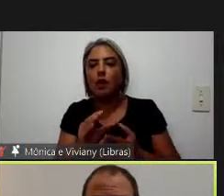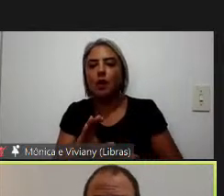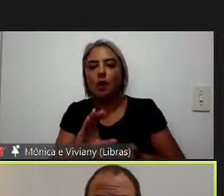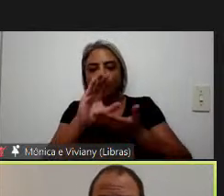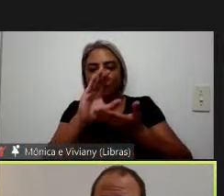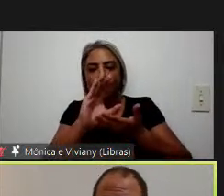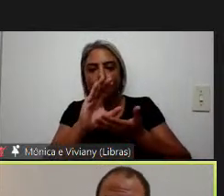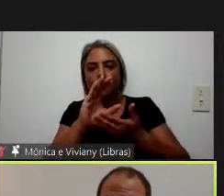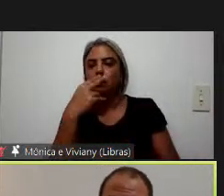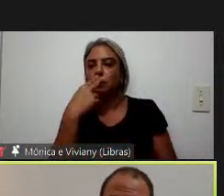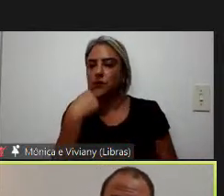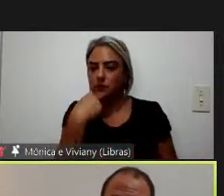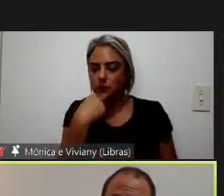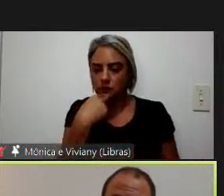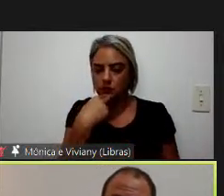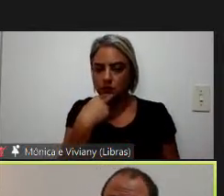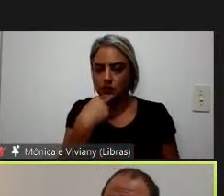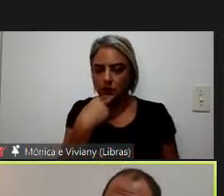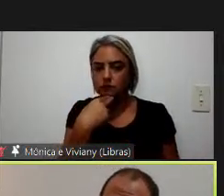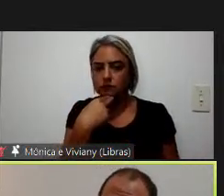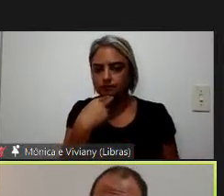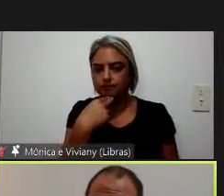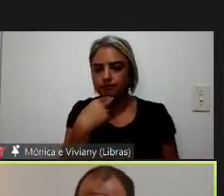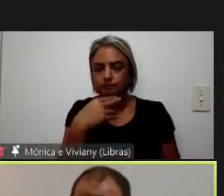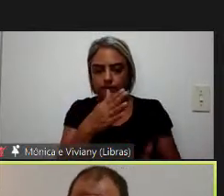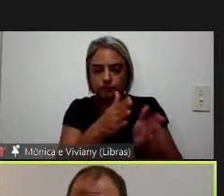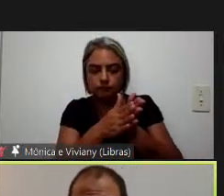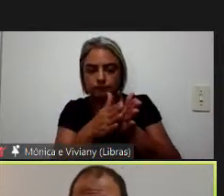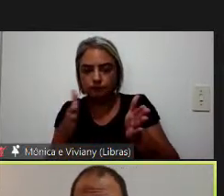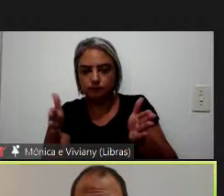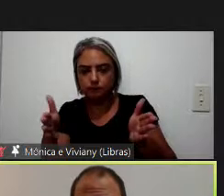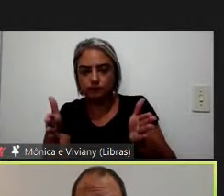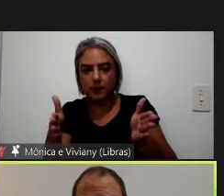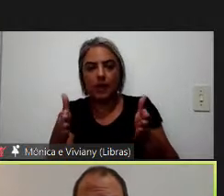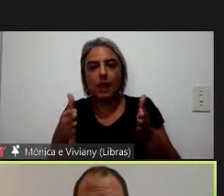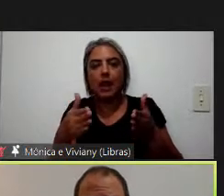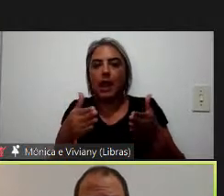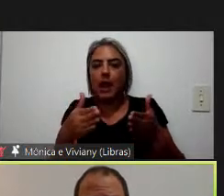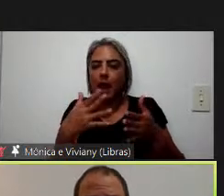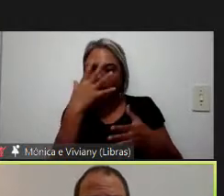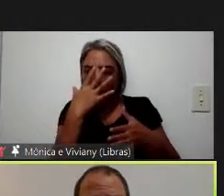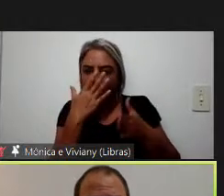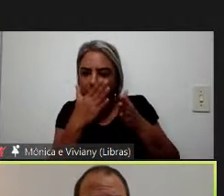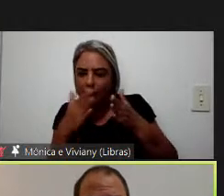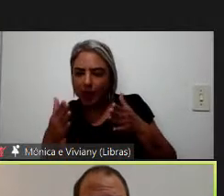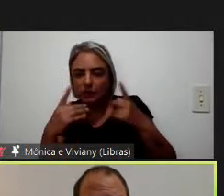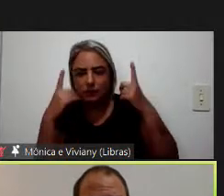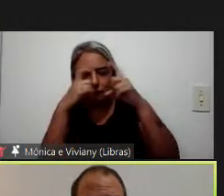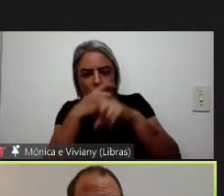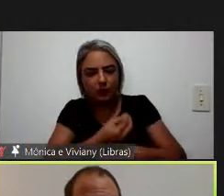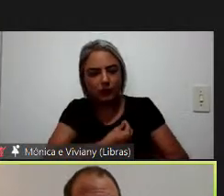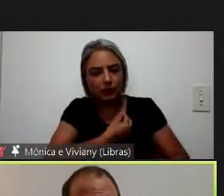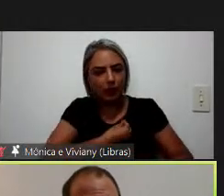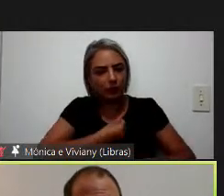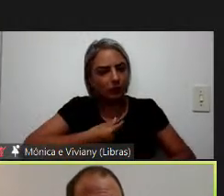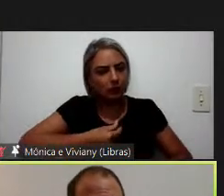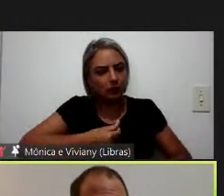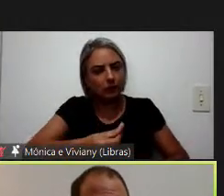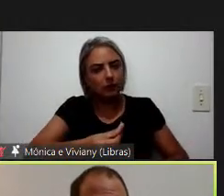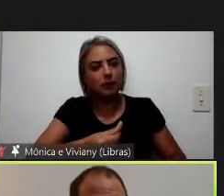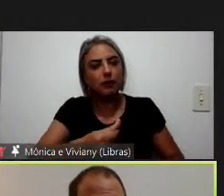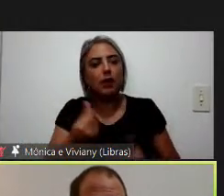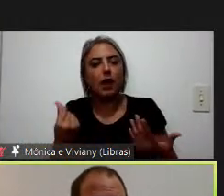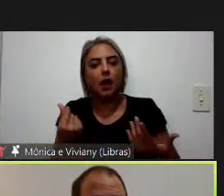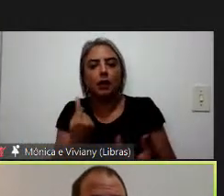or pregnancy, individual and group-based nutrition education, as I've already mentioned, diagnosis